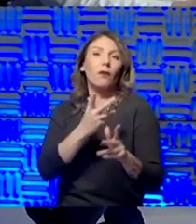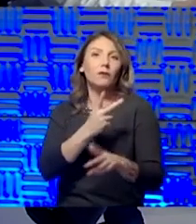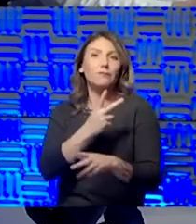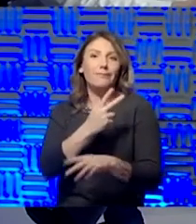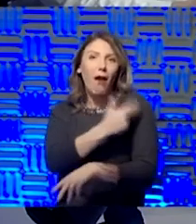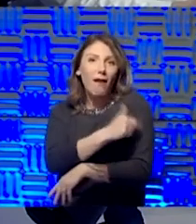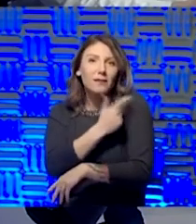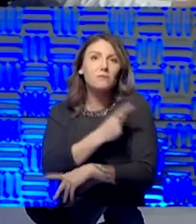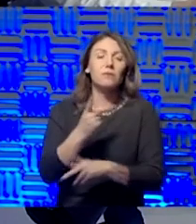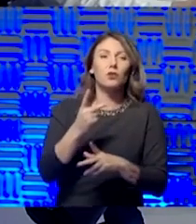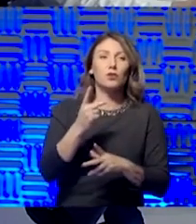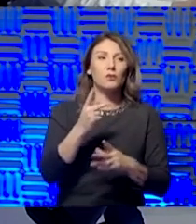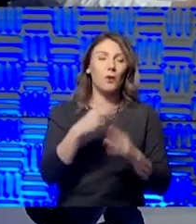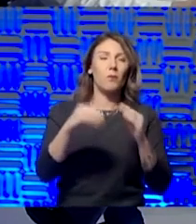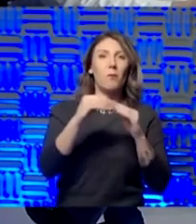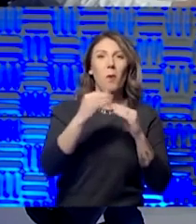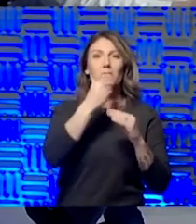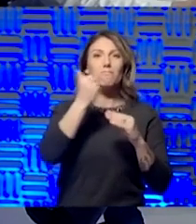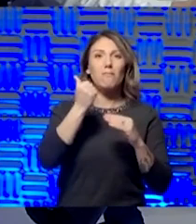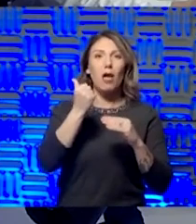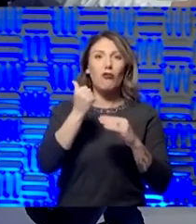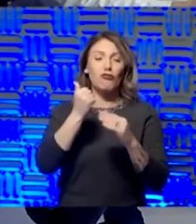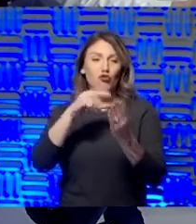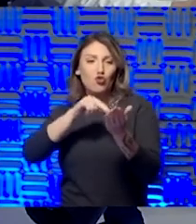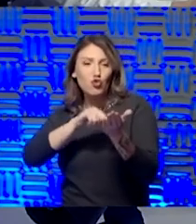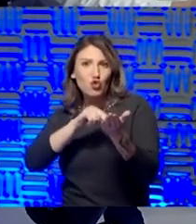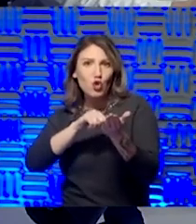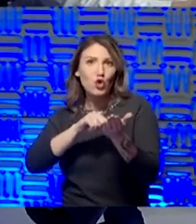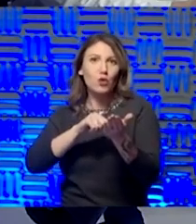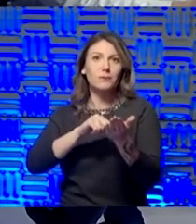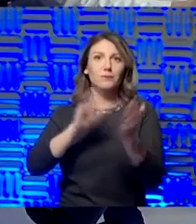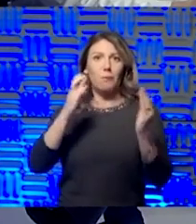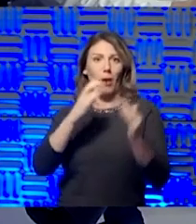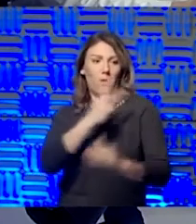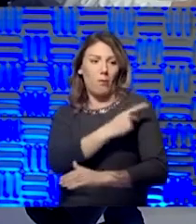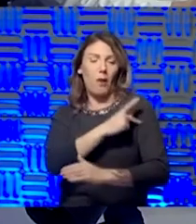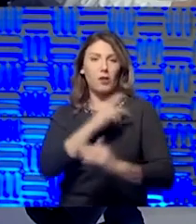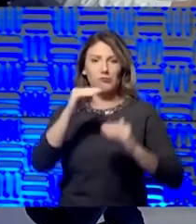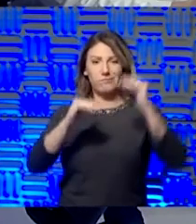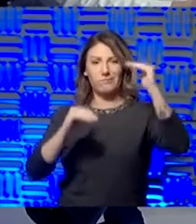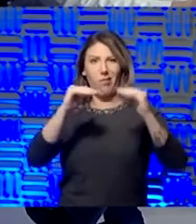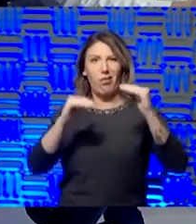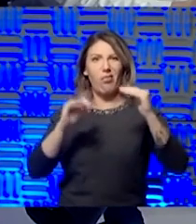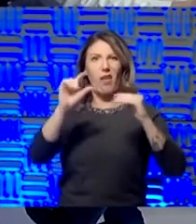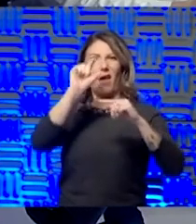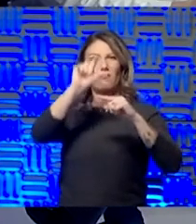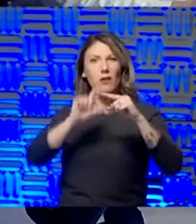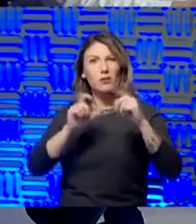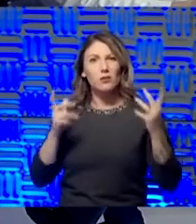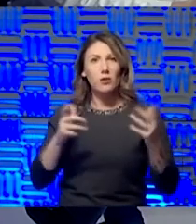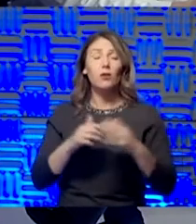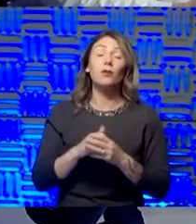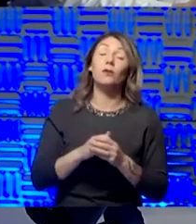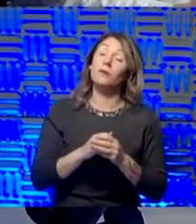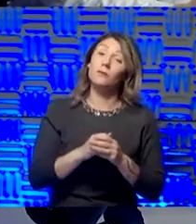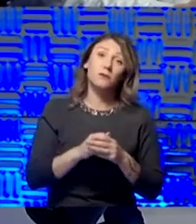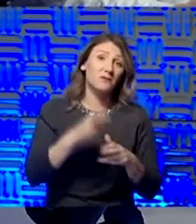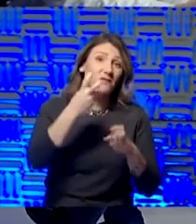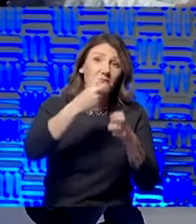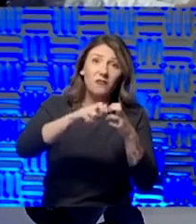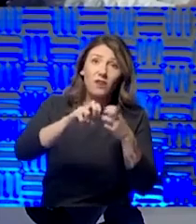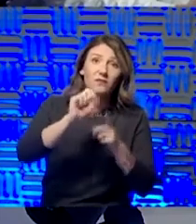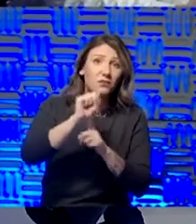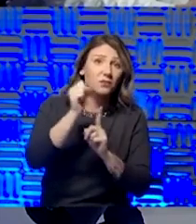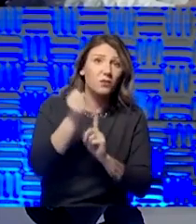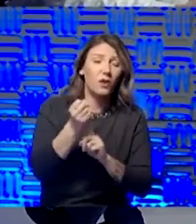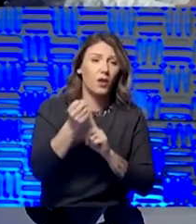nurse-to-patient ratio. But it's so difficult in that scenario to, you know, kind of triage and